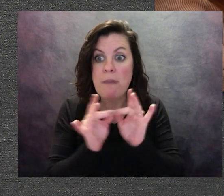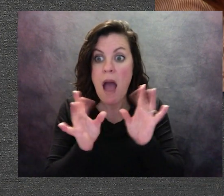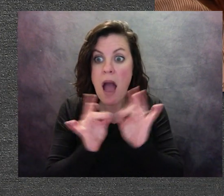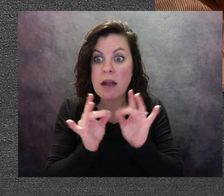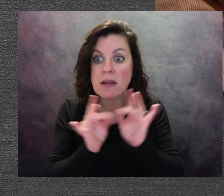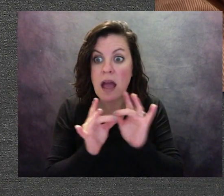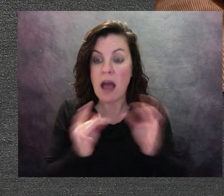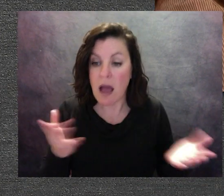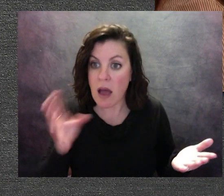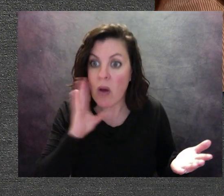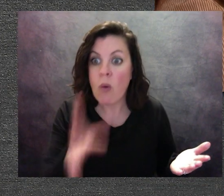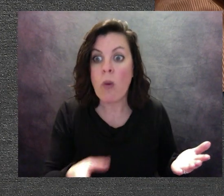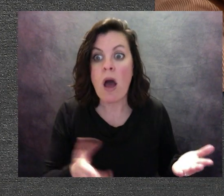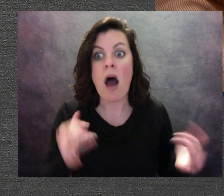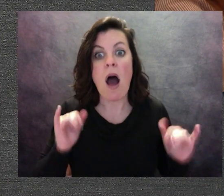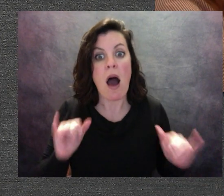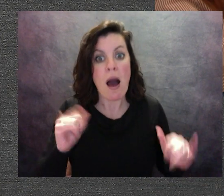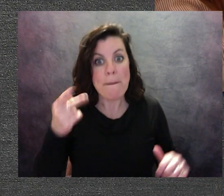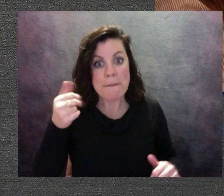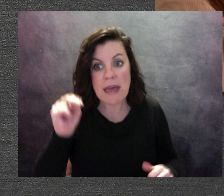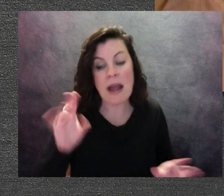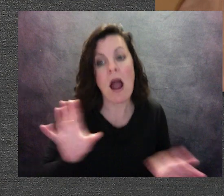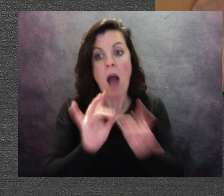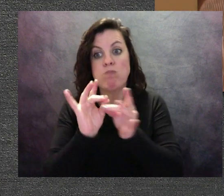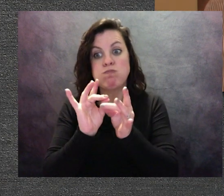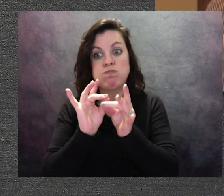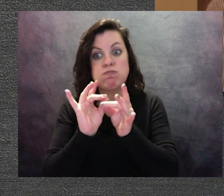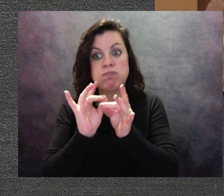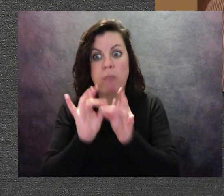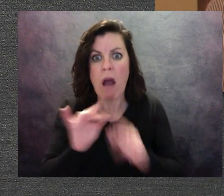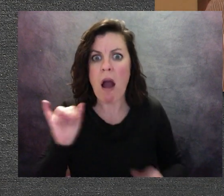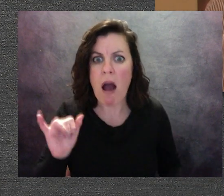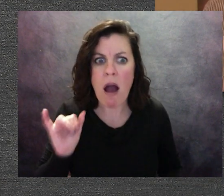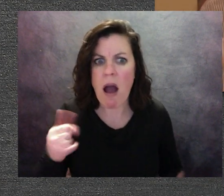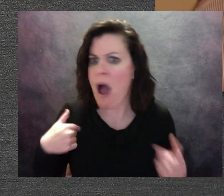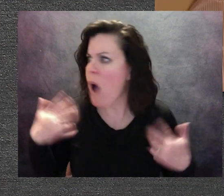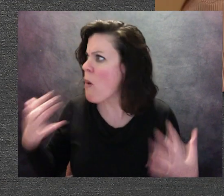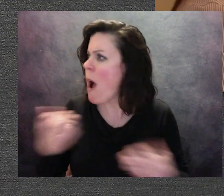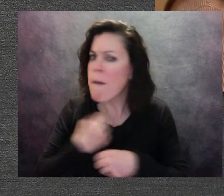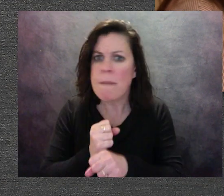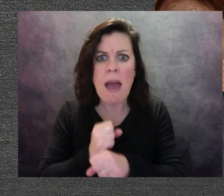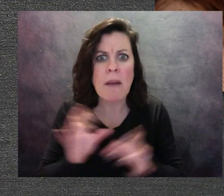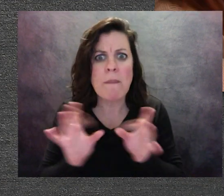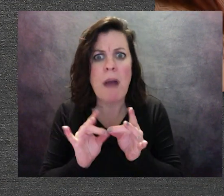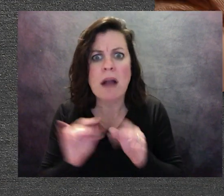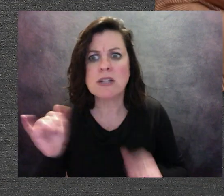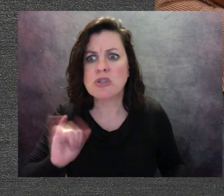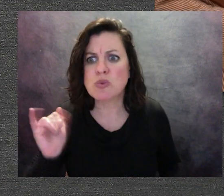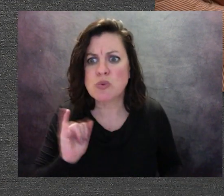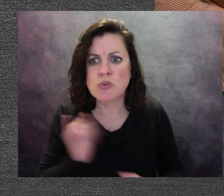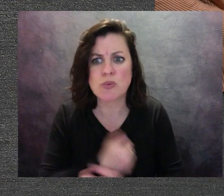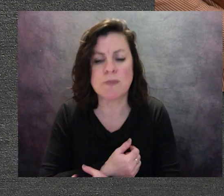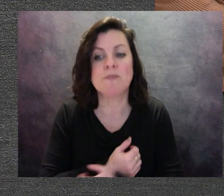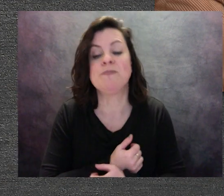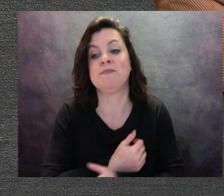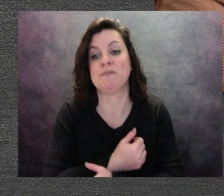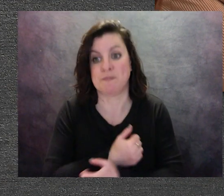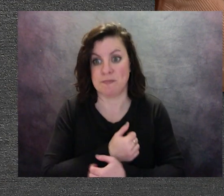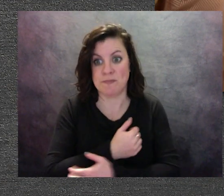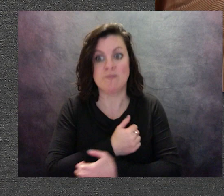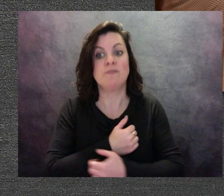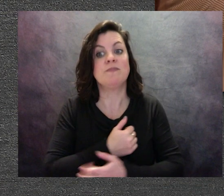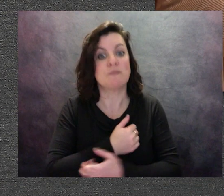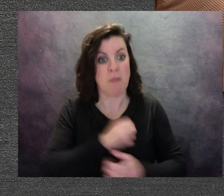It picks up the pin. I want to make a magnet too. He takes another needle.